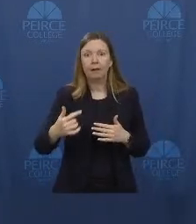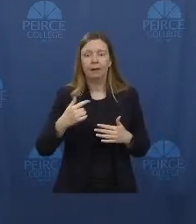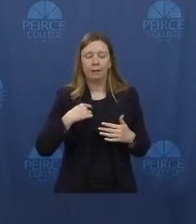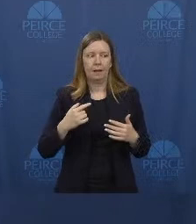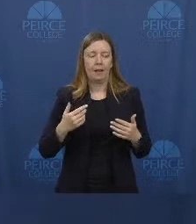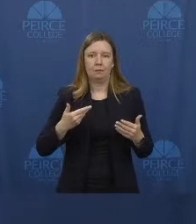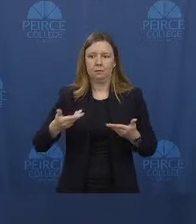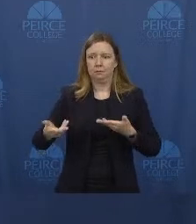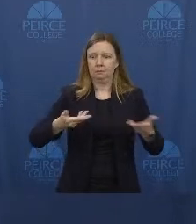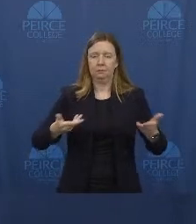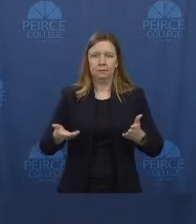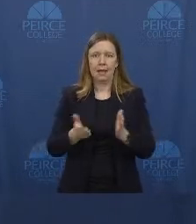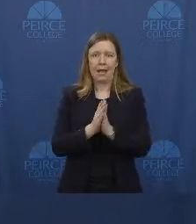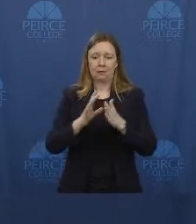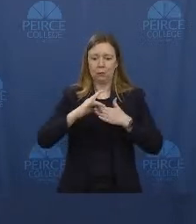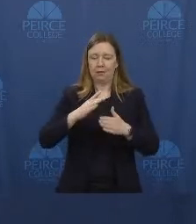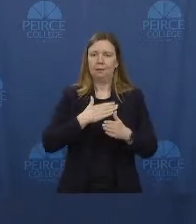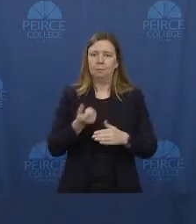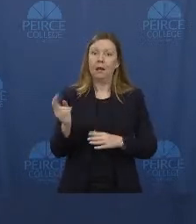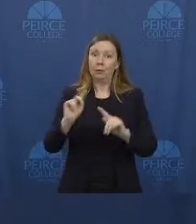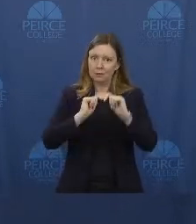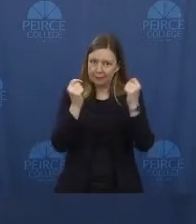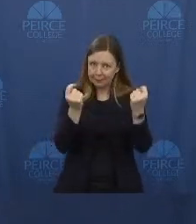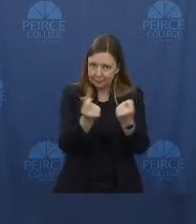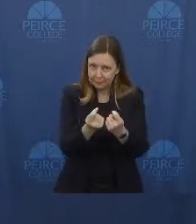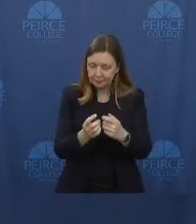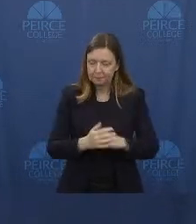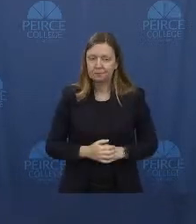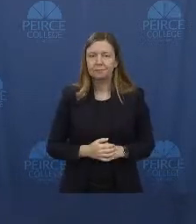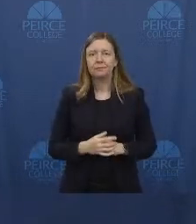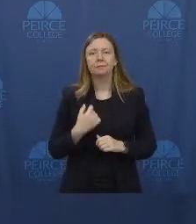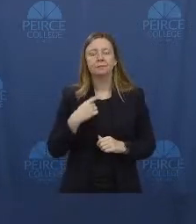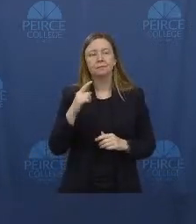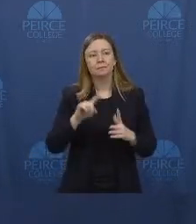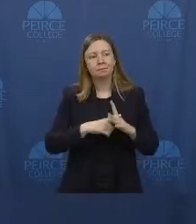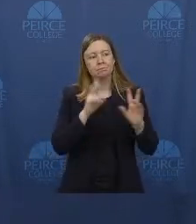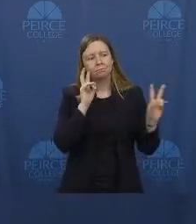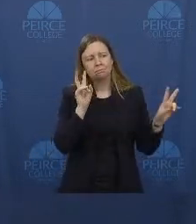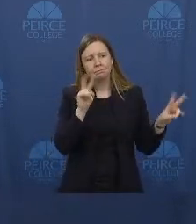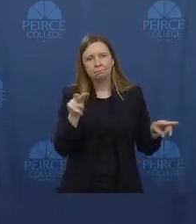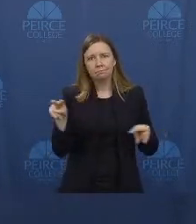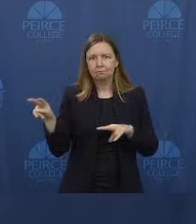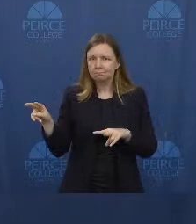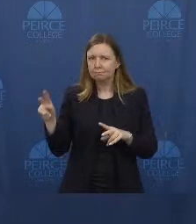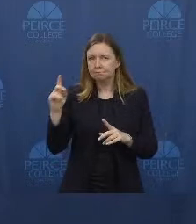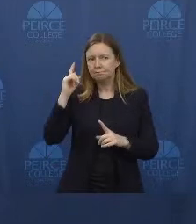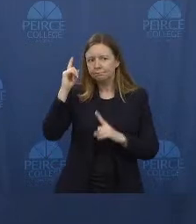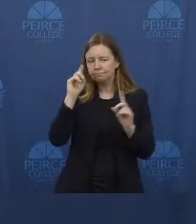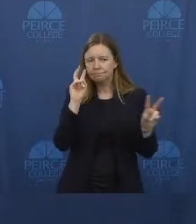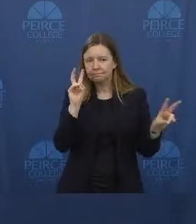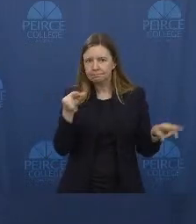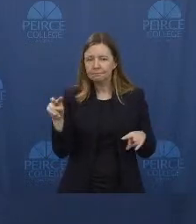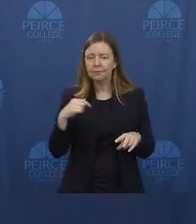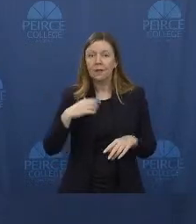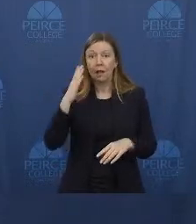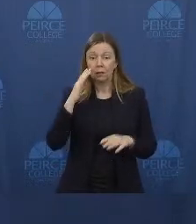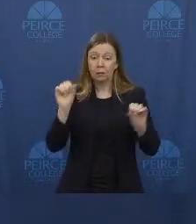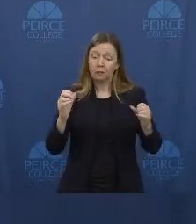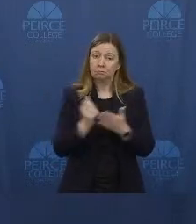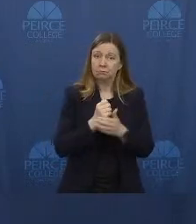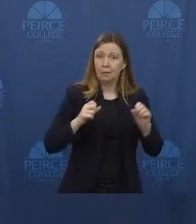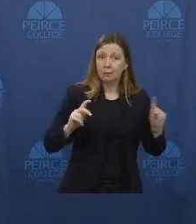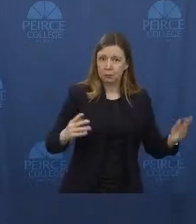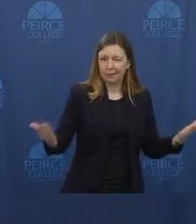was being asked to lead my own team. I start looking around and sizing things up. I knew I could have an